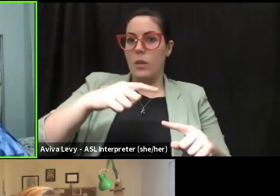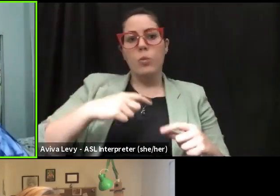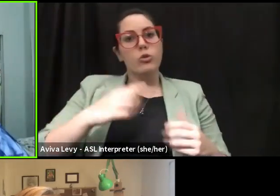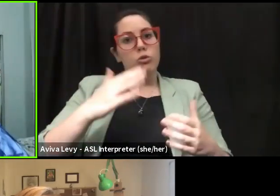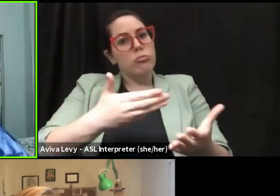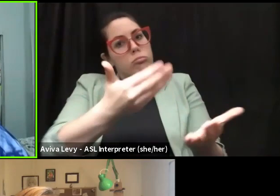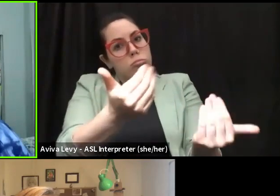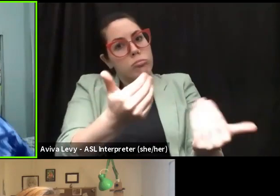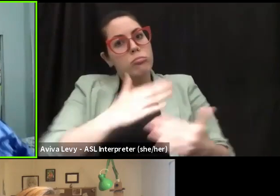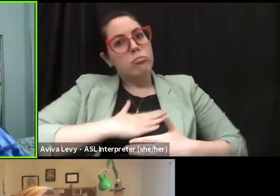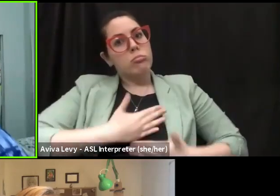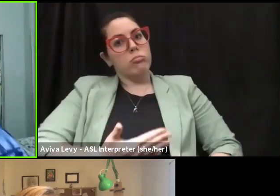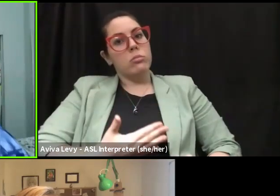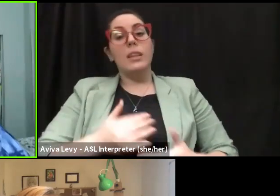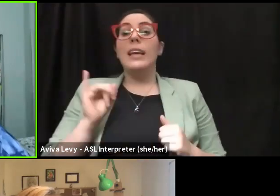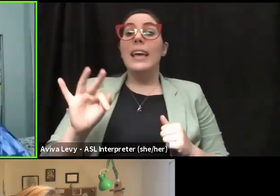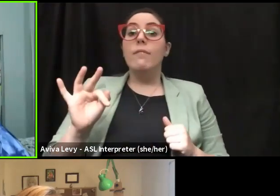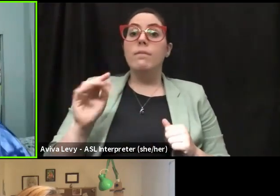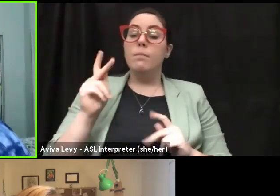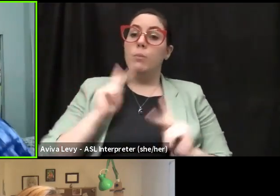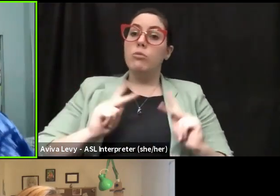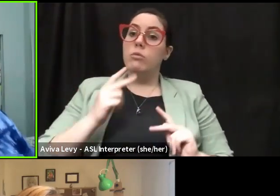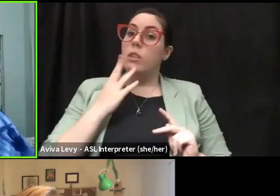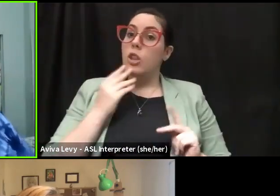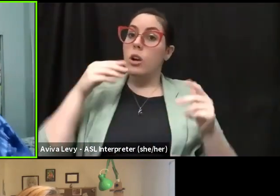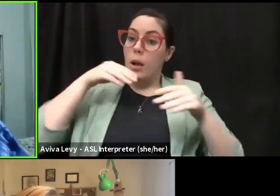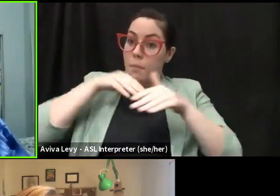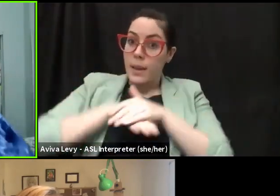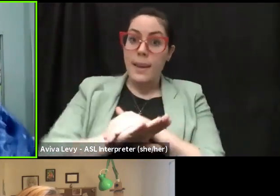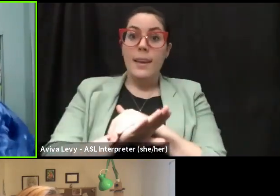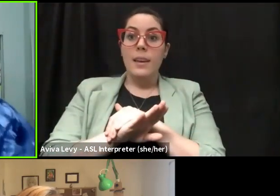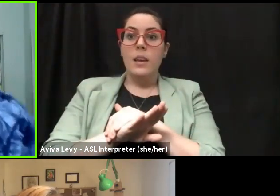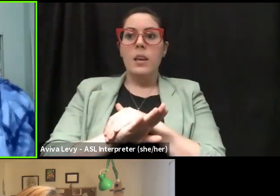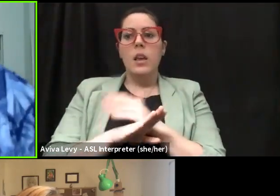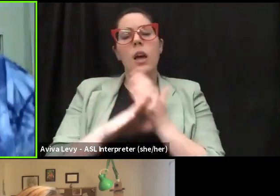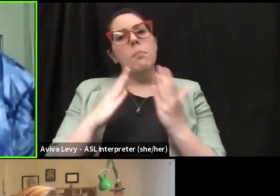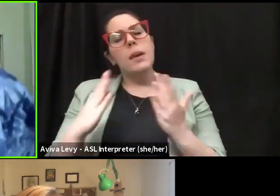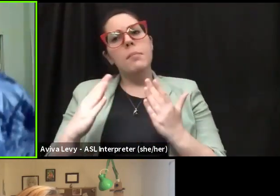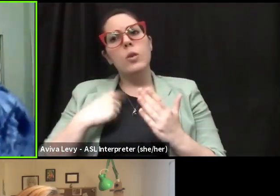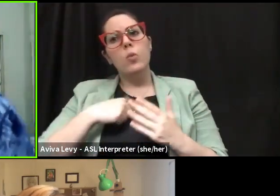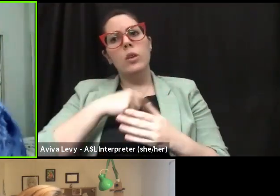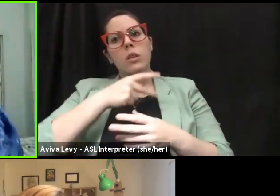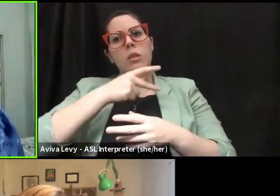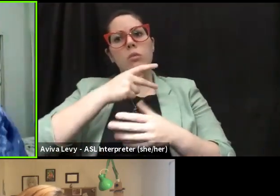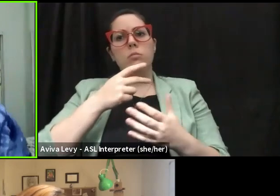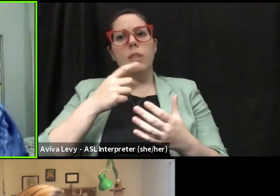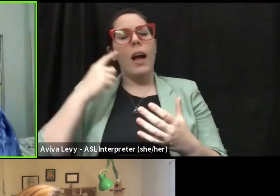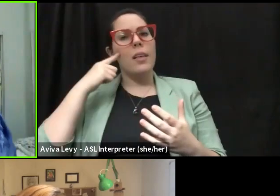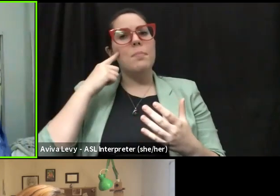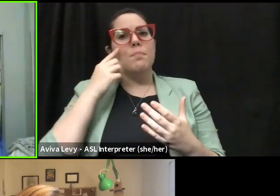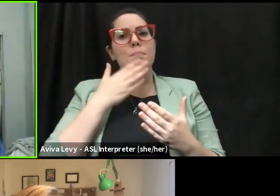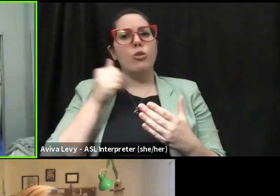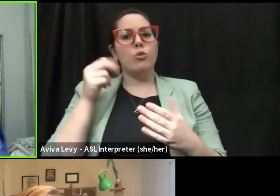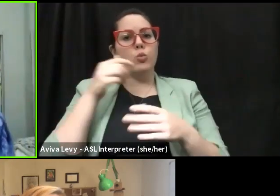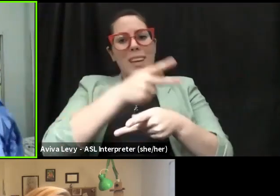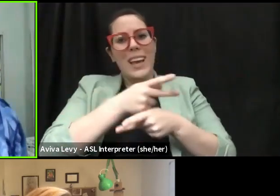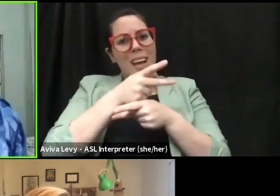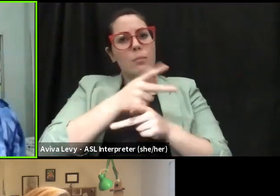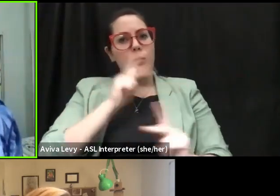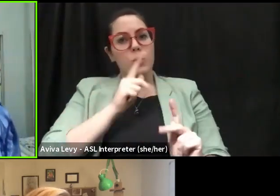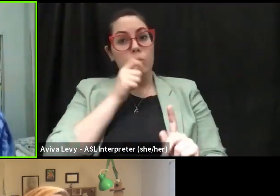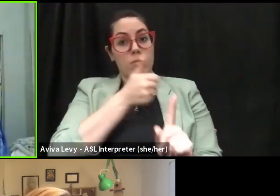the room and almost specifically care for the people in who are